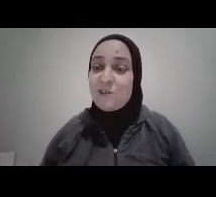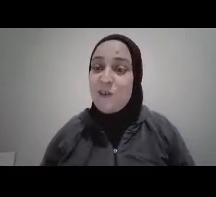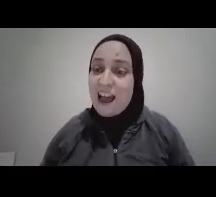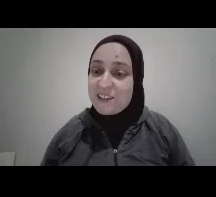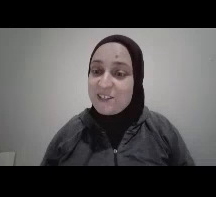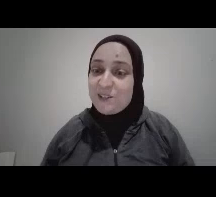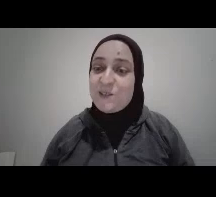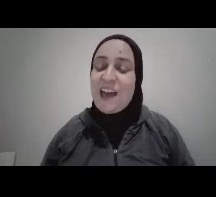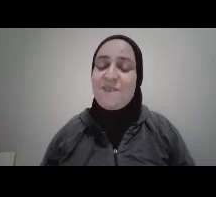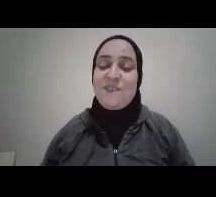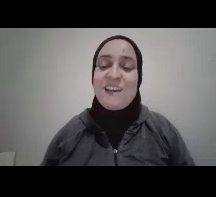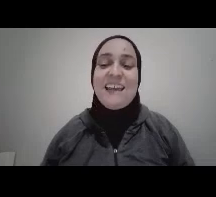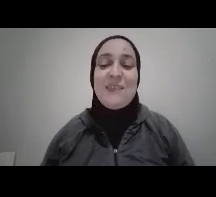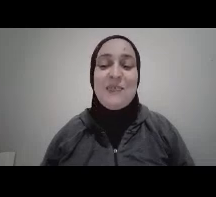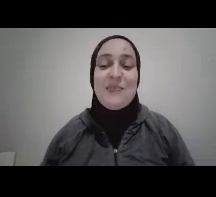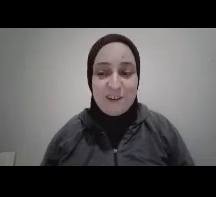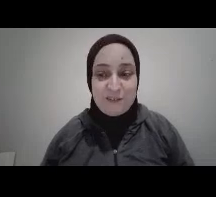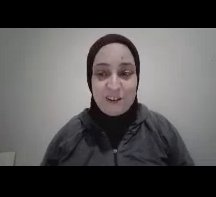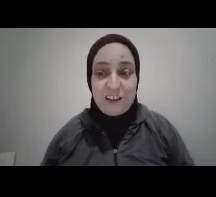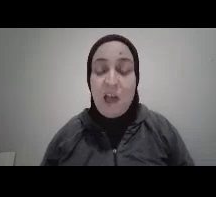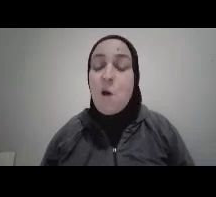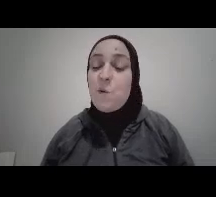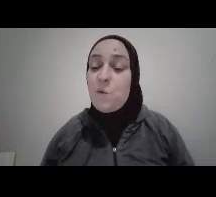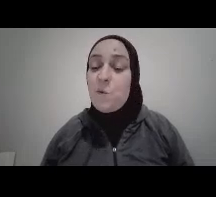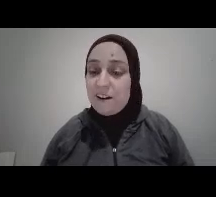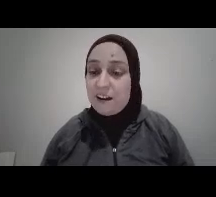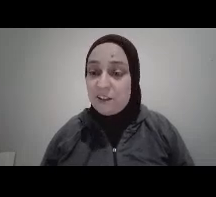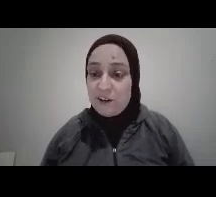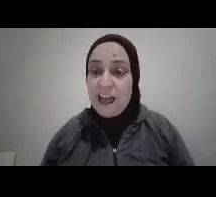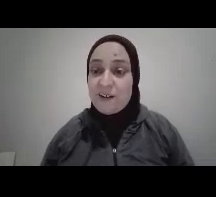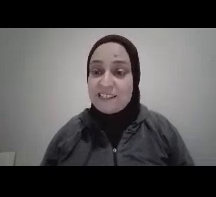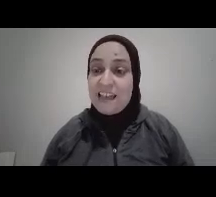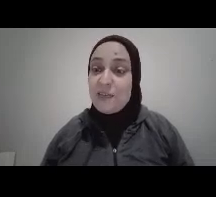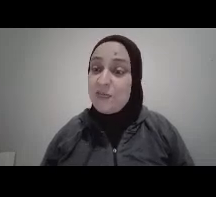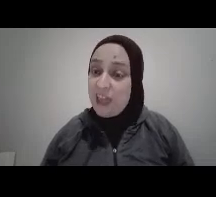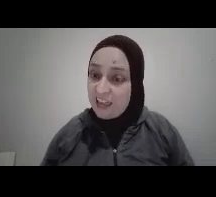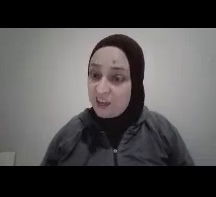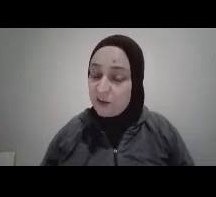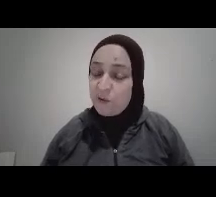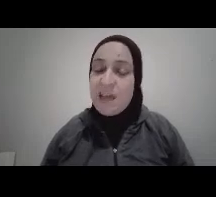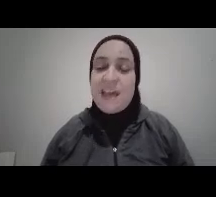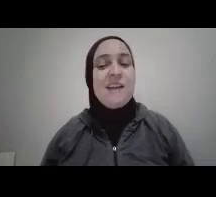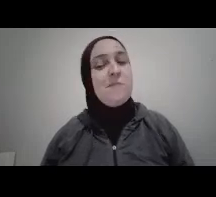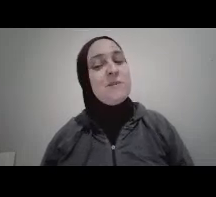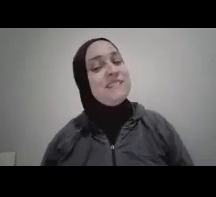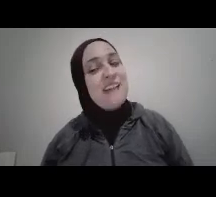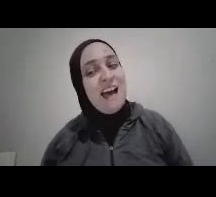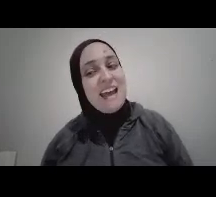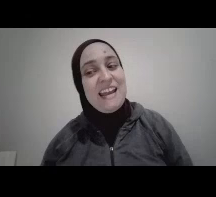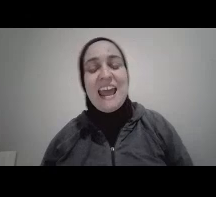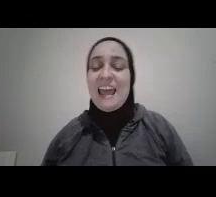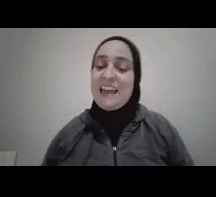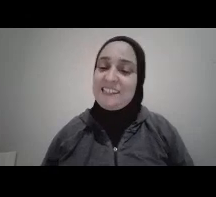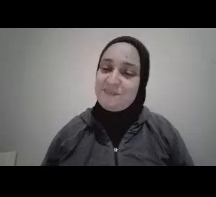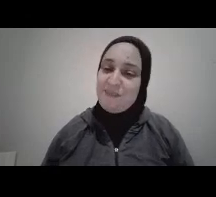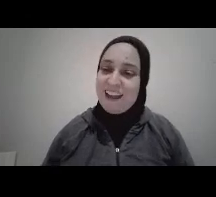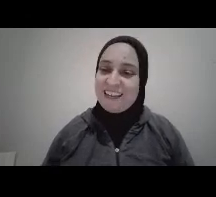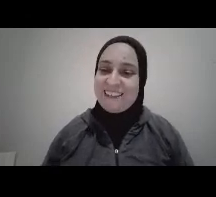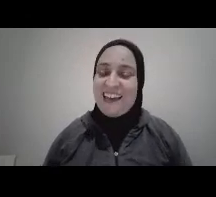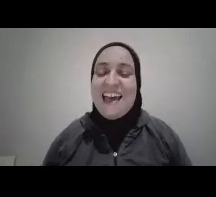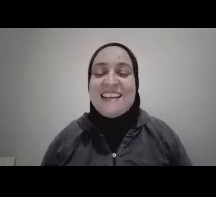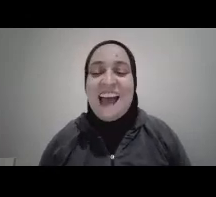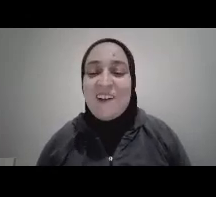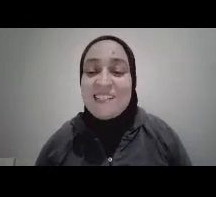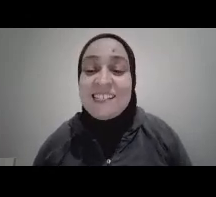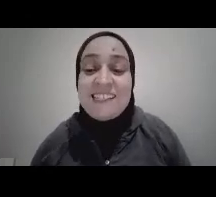about gratitude and feeling thankful, we are going to learn how to say thank you in both sign and